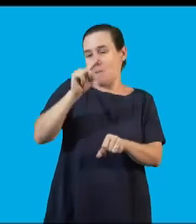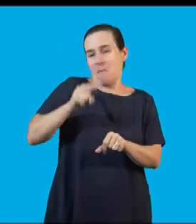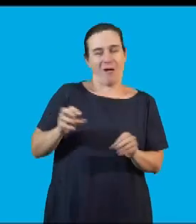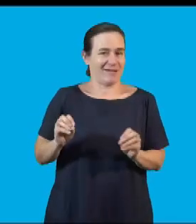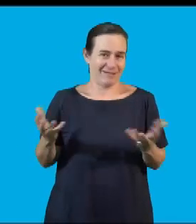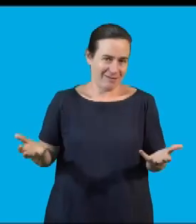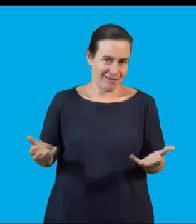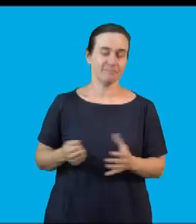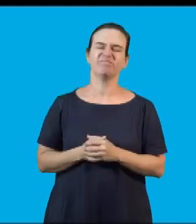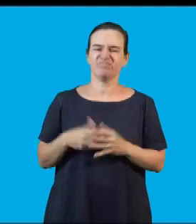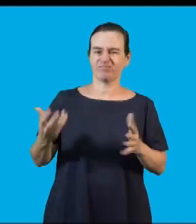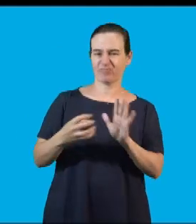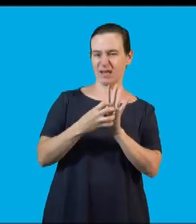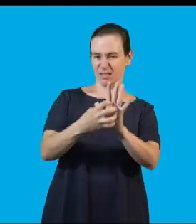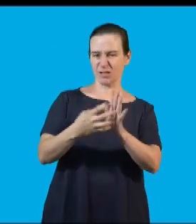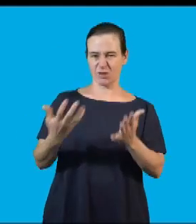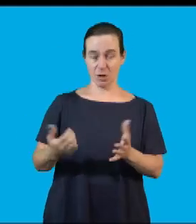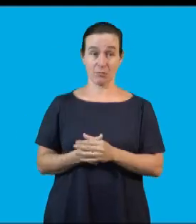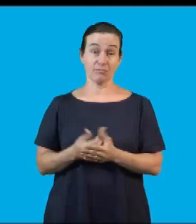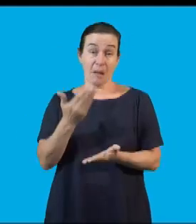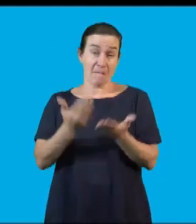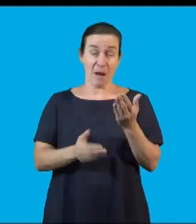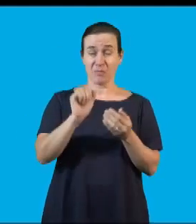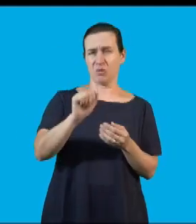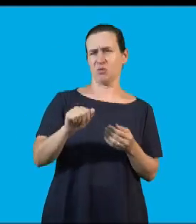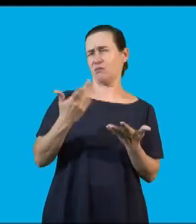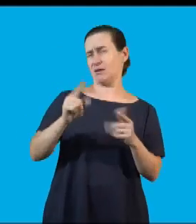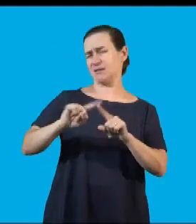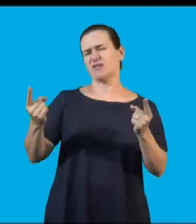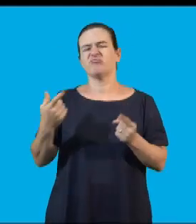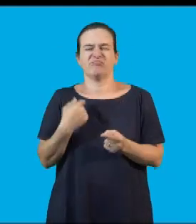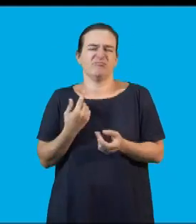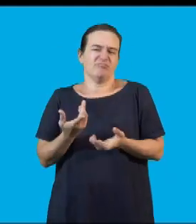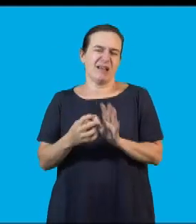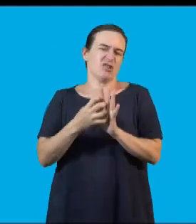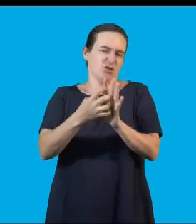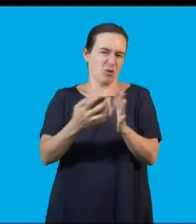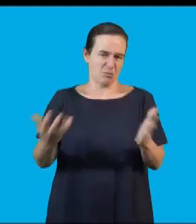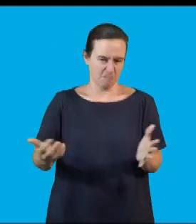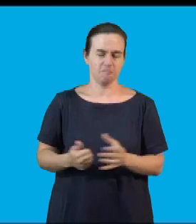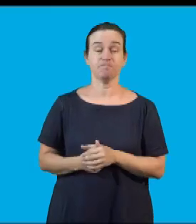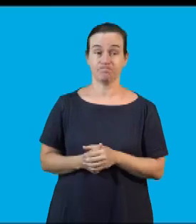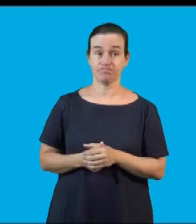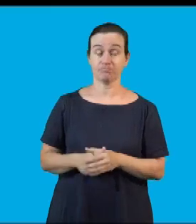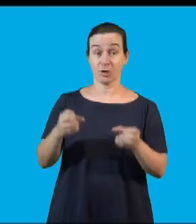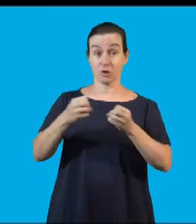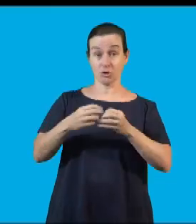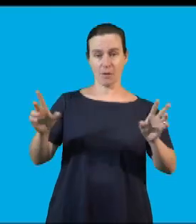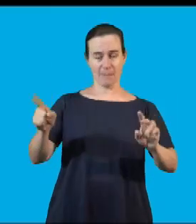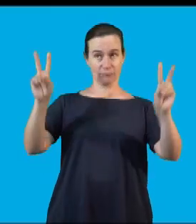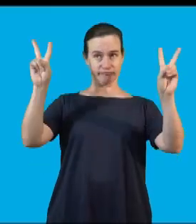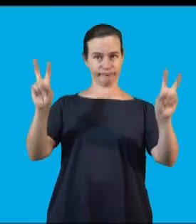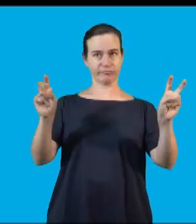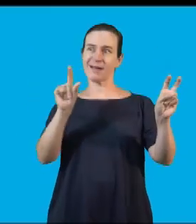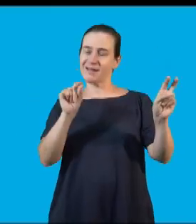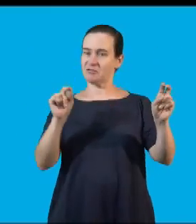Let's take a look at an example. Now yours might be very different to this, but this is just a guideline. We start with a